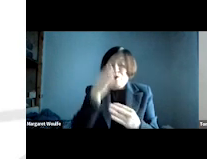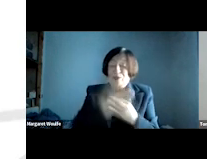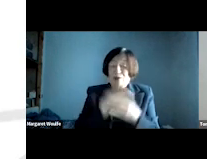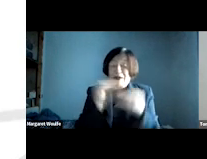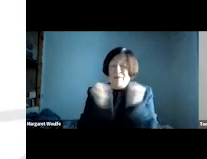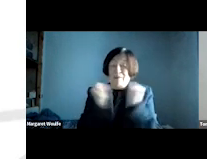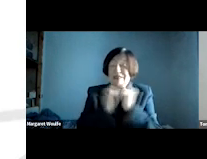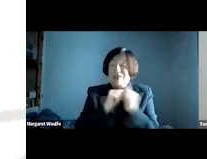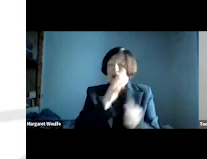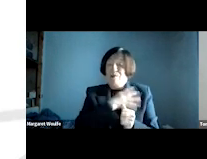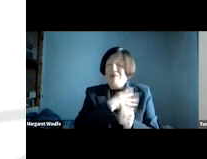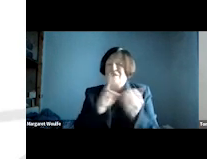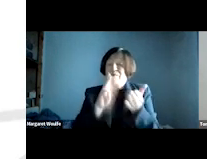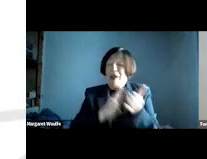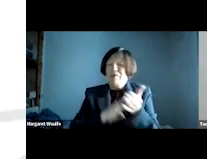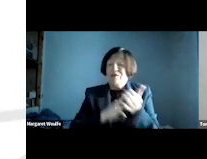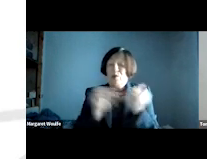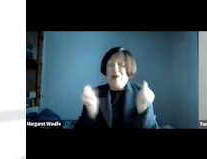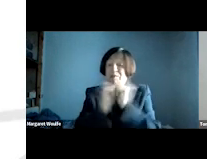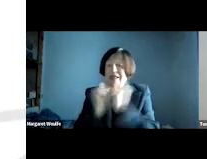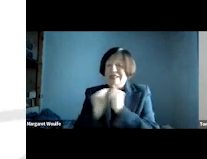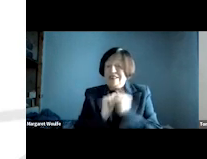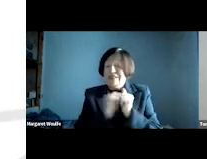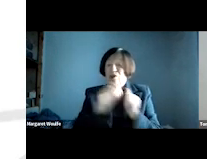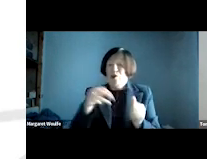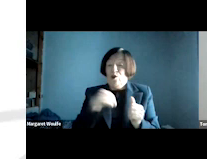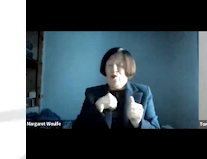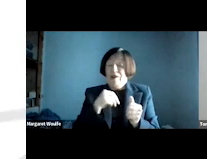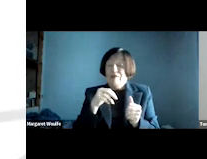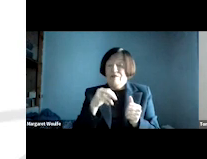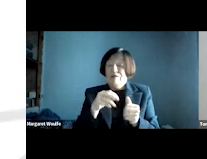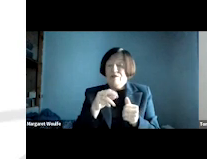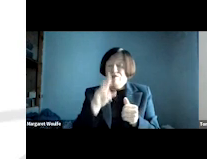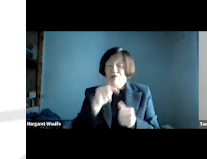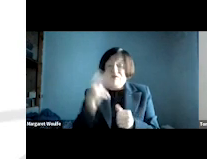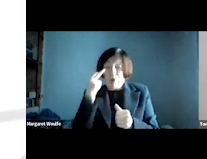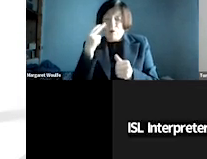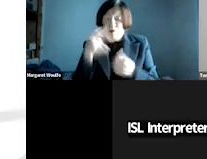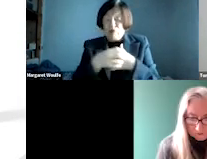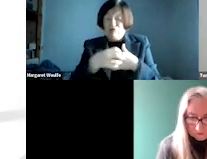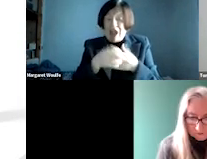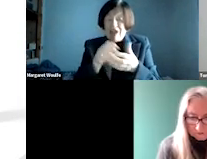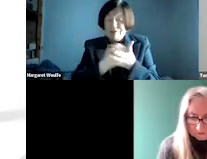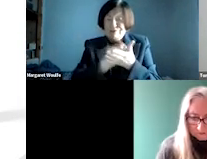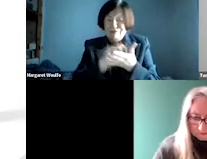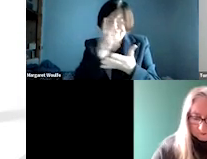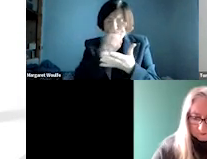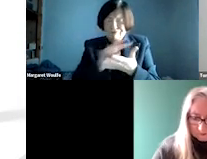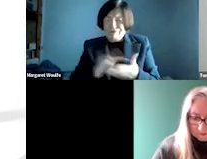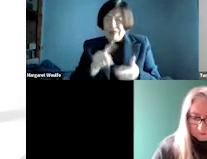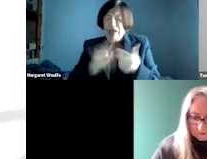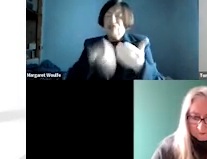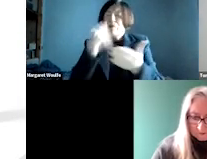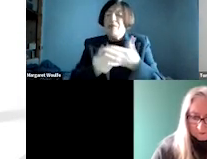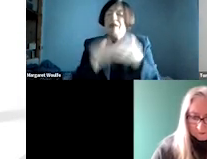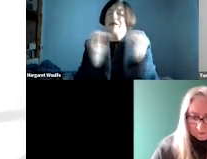meetings, the committee members will meet and we review the draft and the submitted